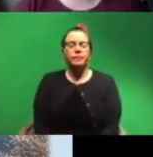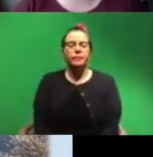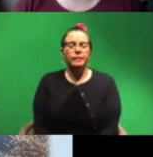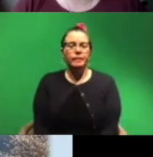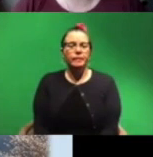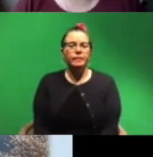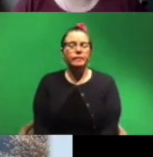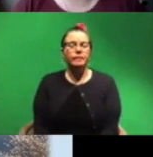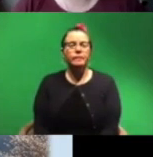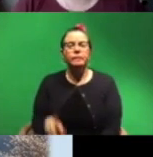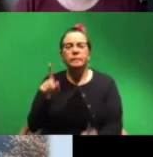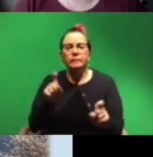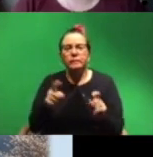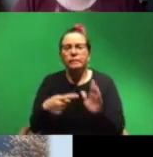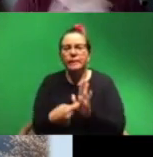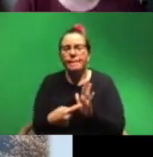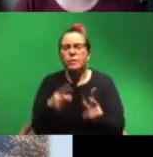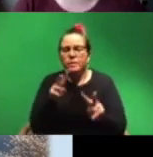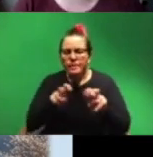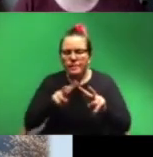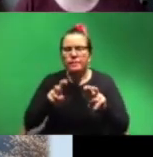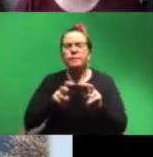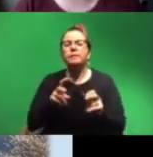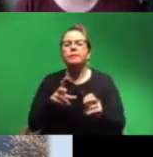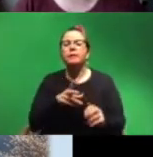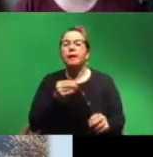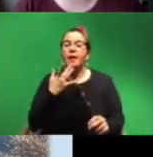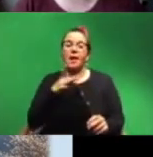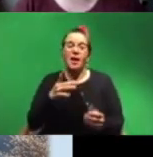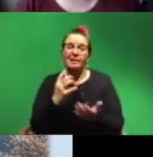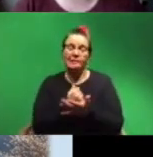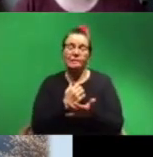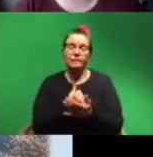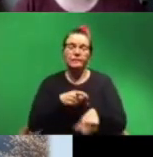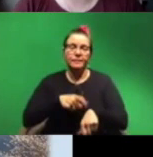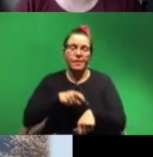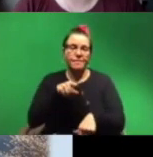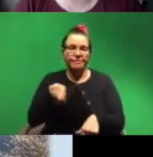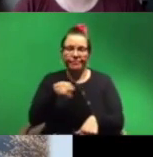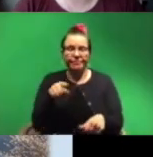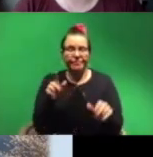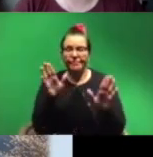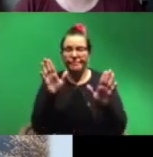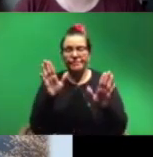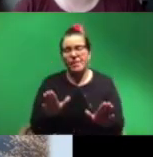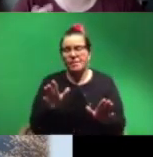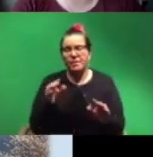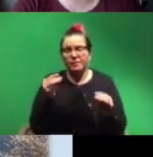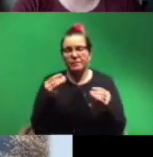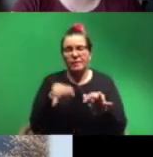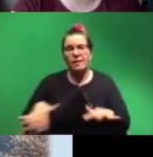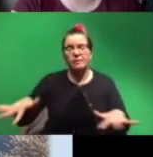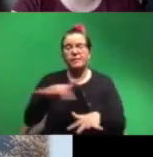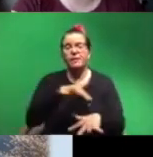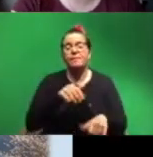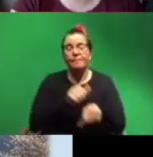taking samples, having a look at them, and being lucky enough to spend time in this fabulous landscape. So because of the mountains,